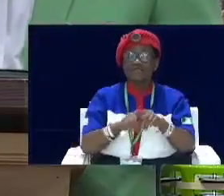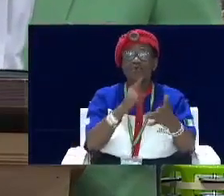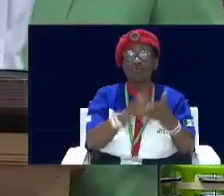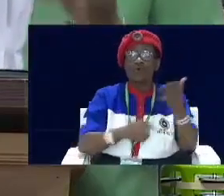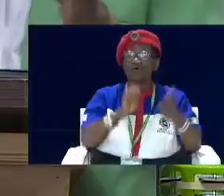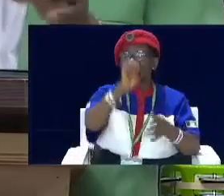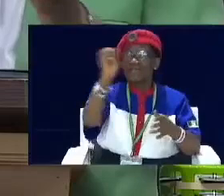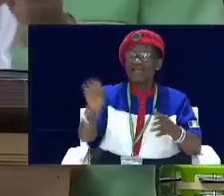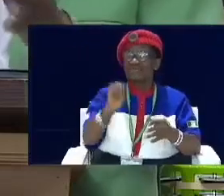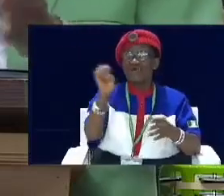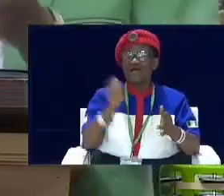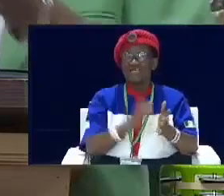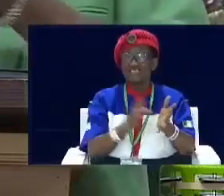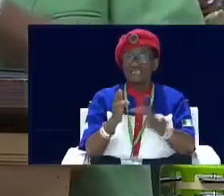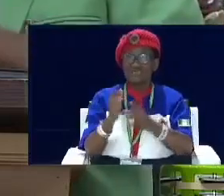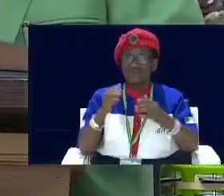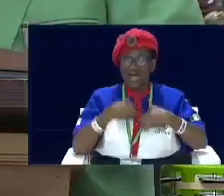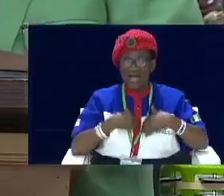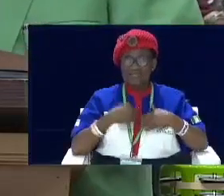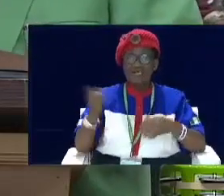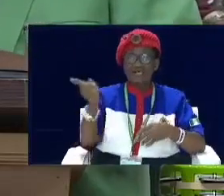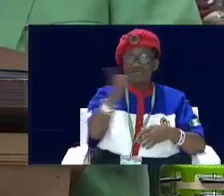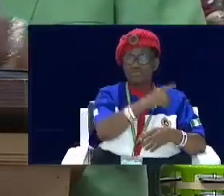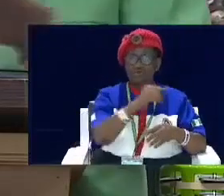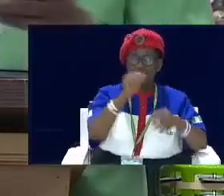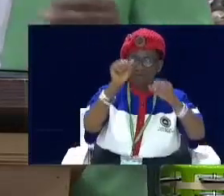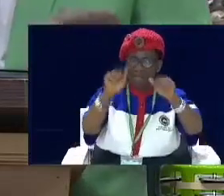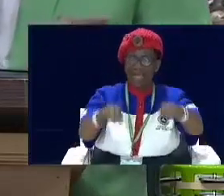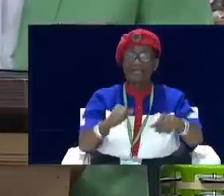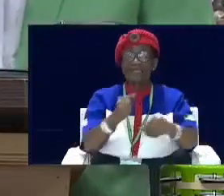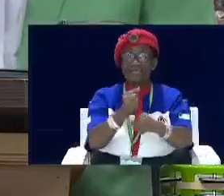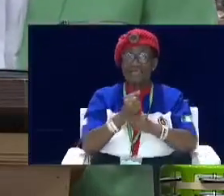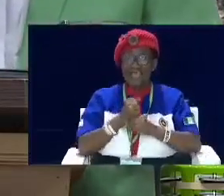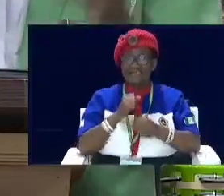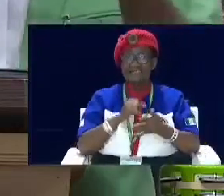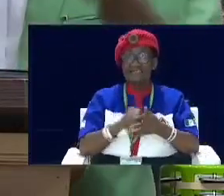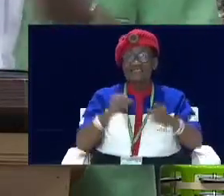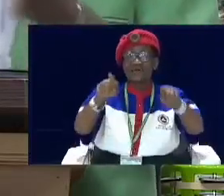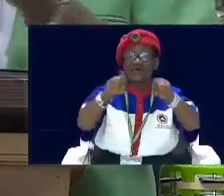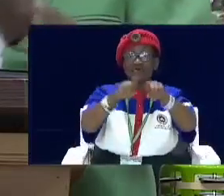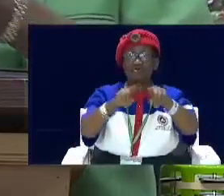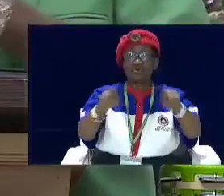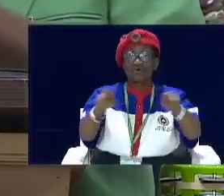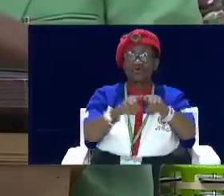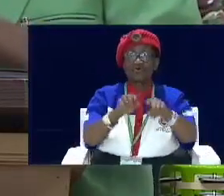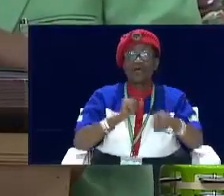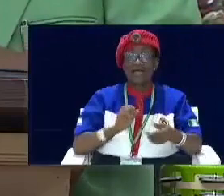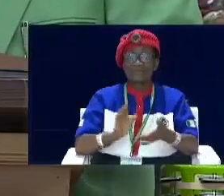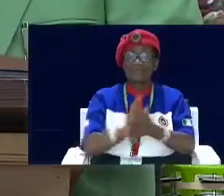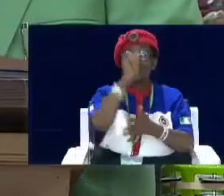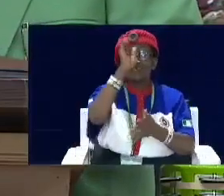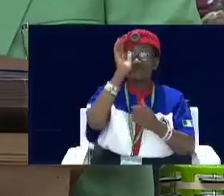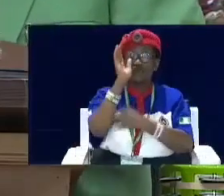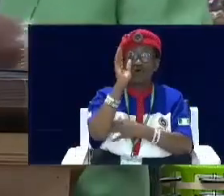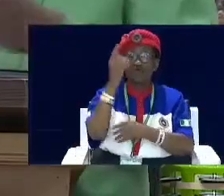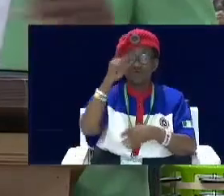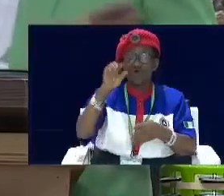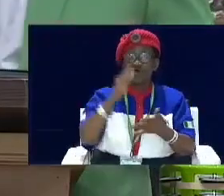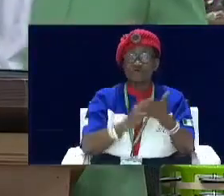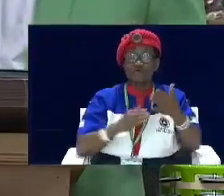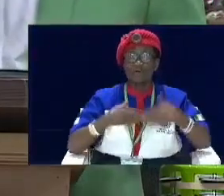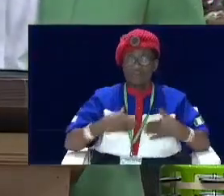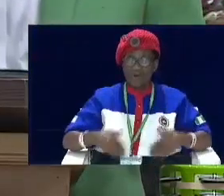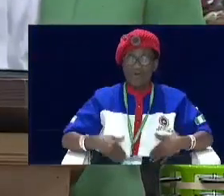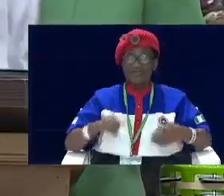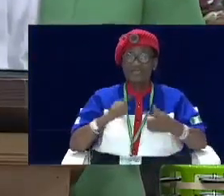Christi ba ri gba, you can get it also. Iwo na le ri gba bakan na. So I'm believing God for somebody tonight. Nitori na mo n gba Olorun